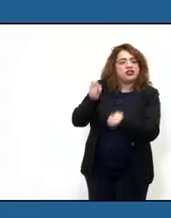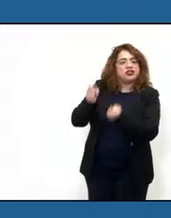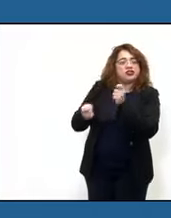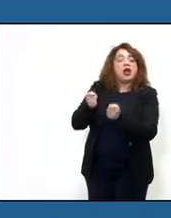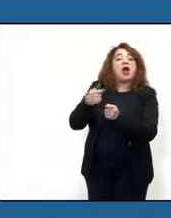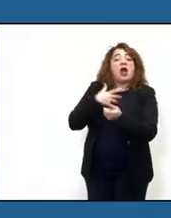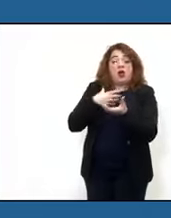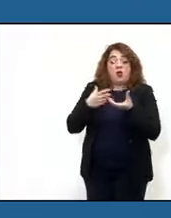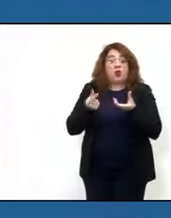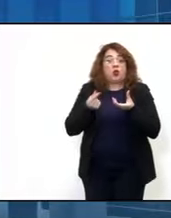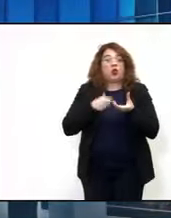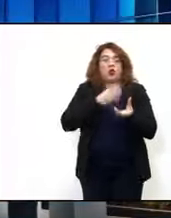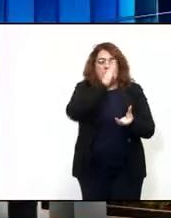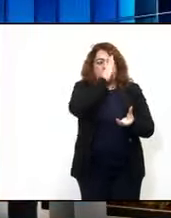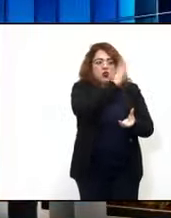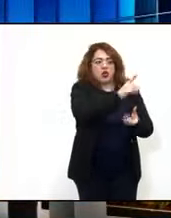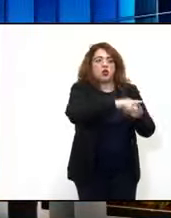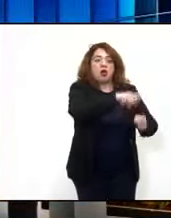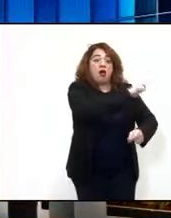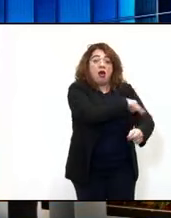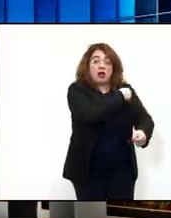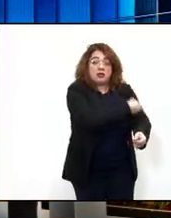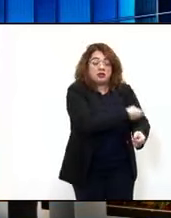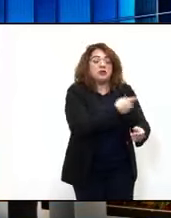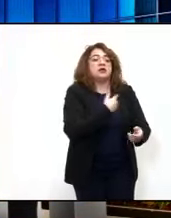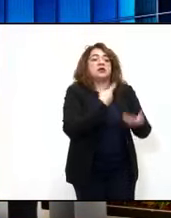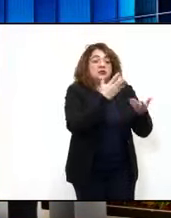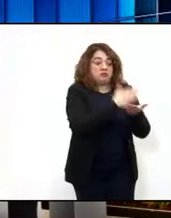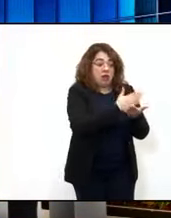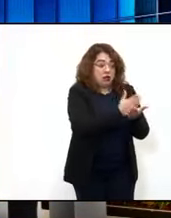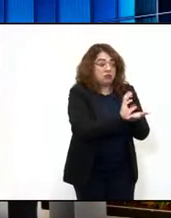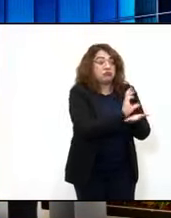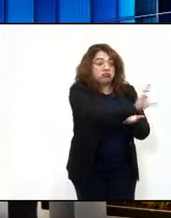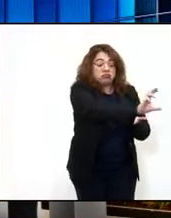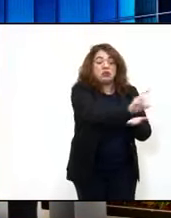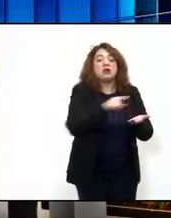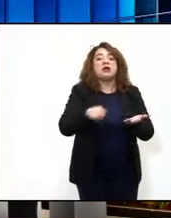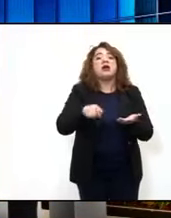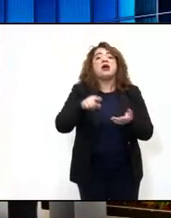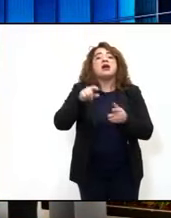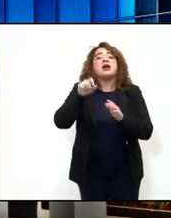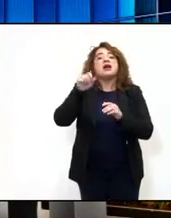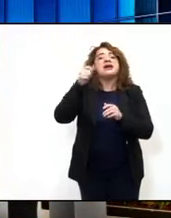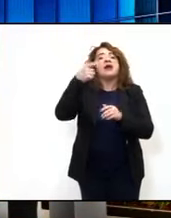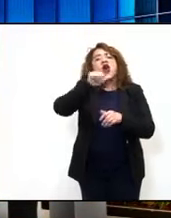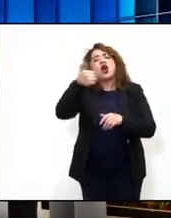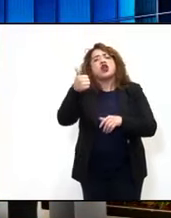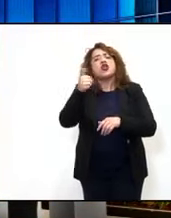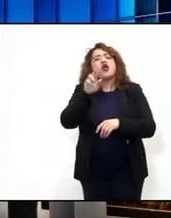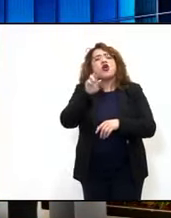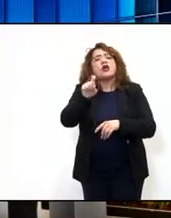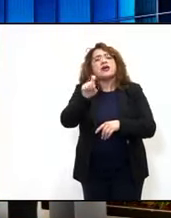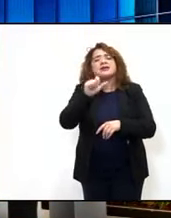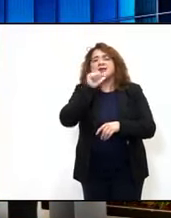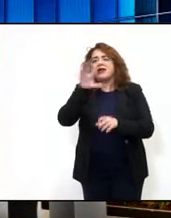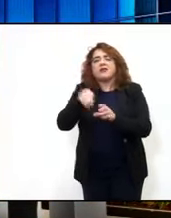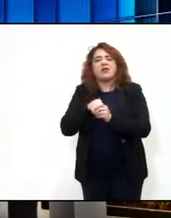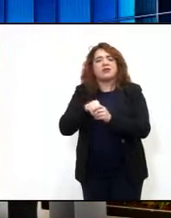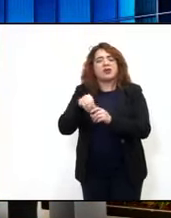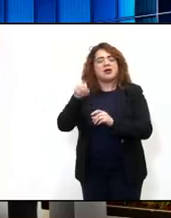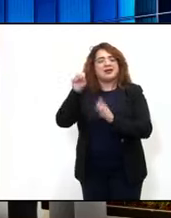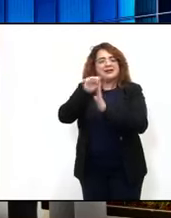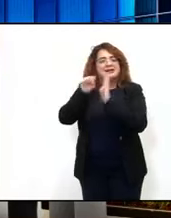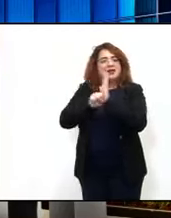to local hospitals, pharmacies not in the state or the federal pharmacy program, and other providers. And then we as the